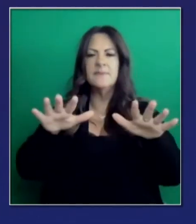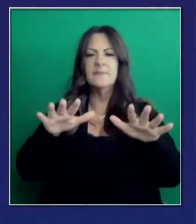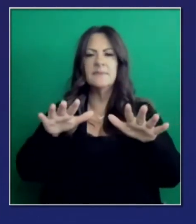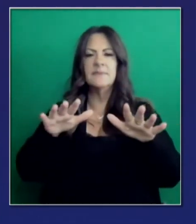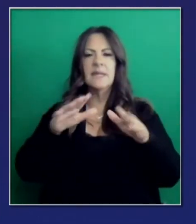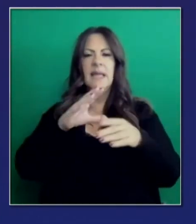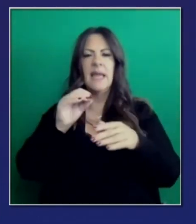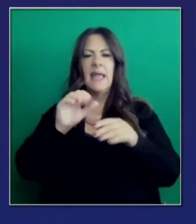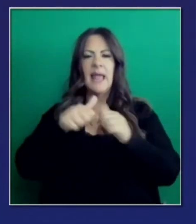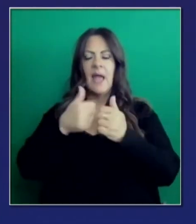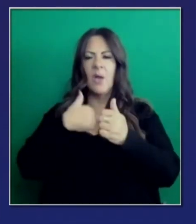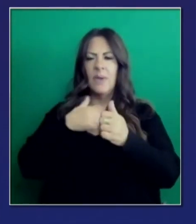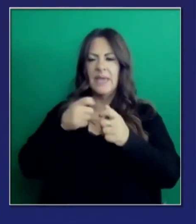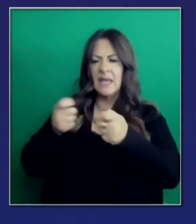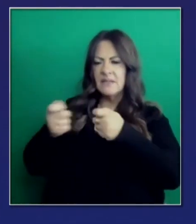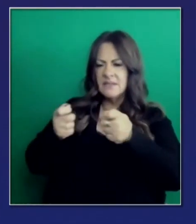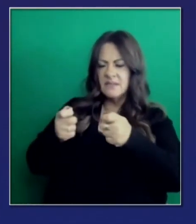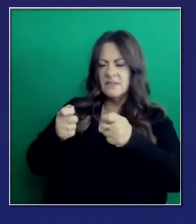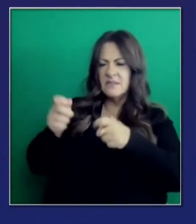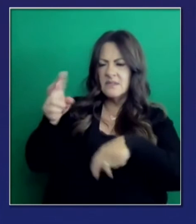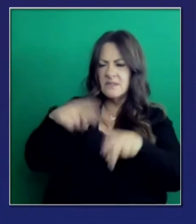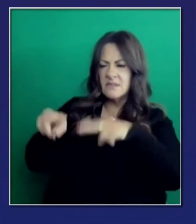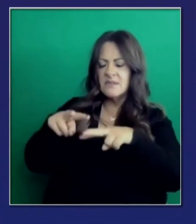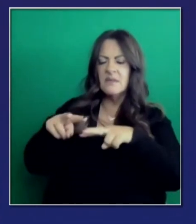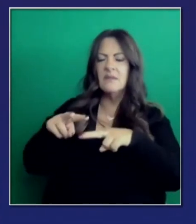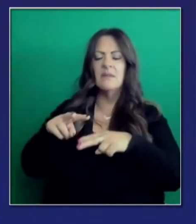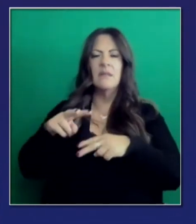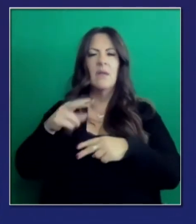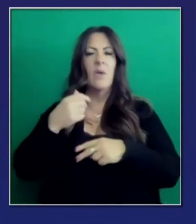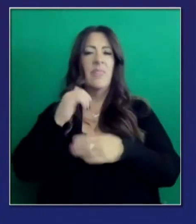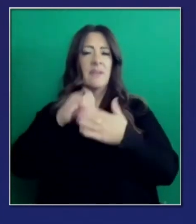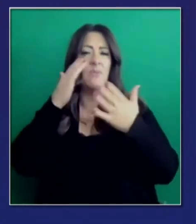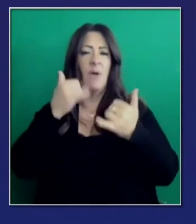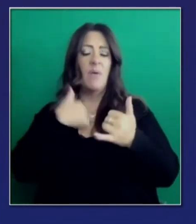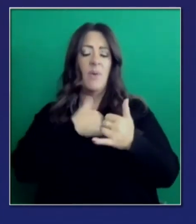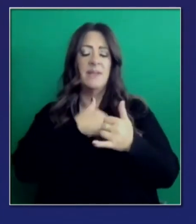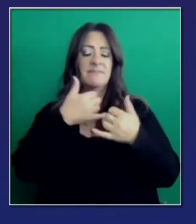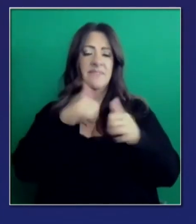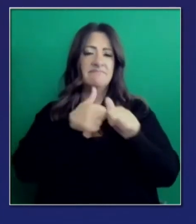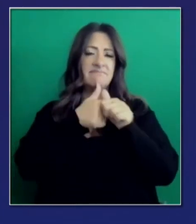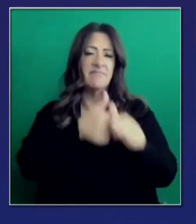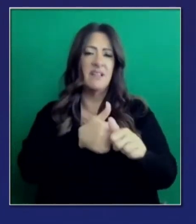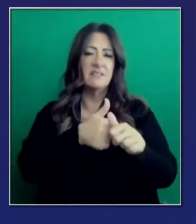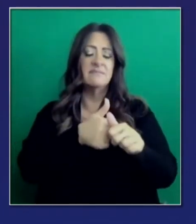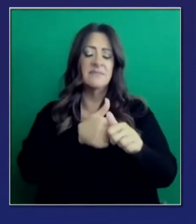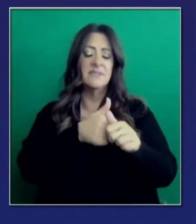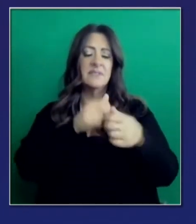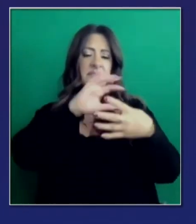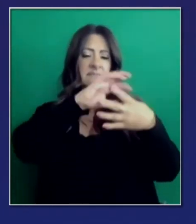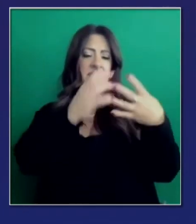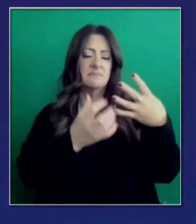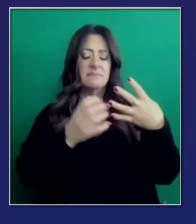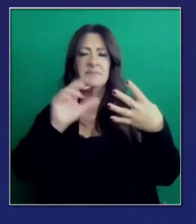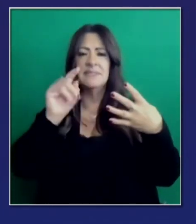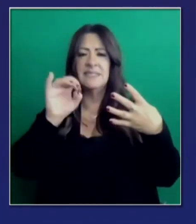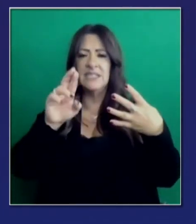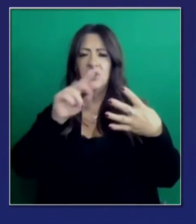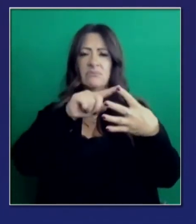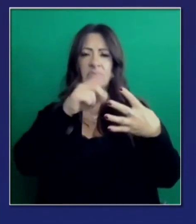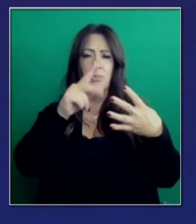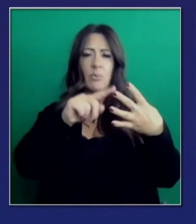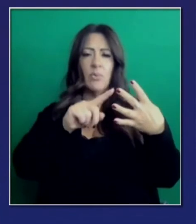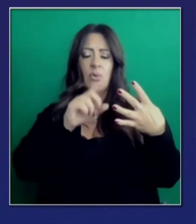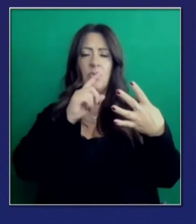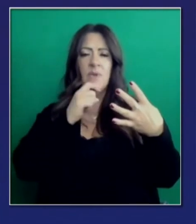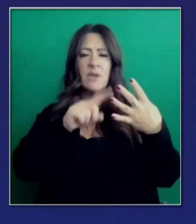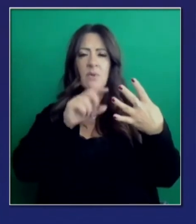used various interventions like the regional stay-at-home order to manage certain phases of our response statewide, and we will always